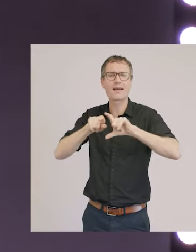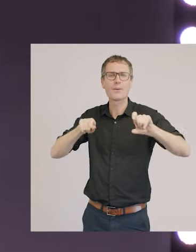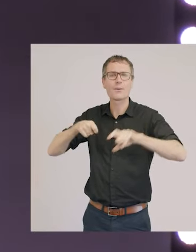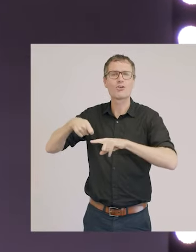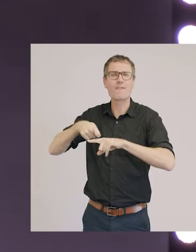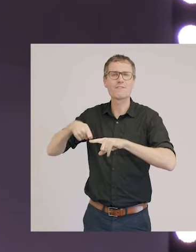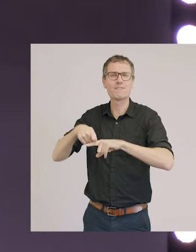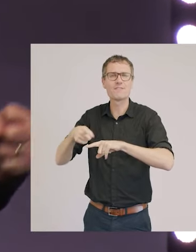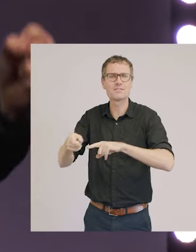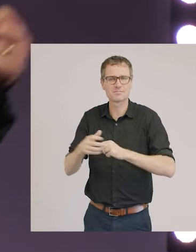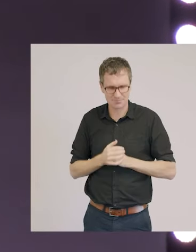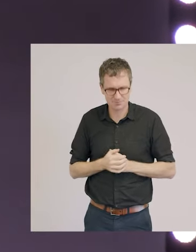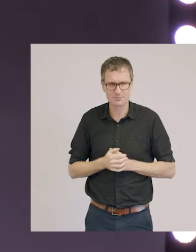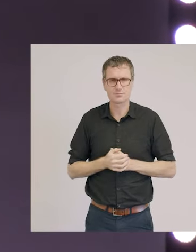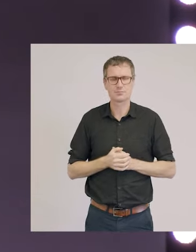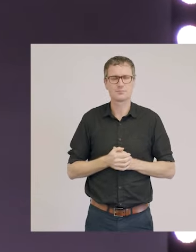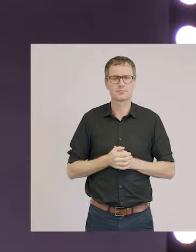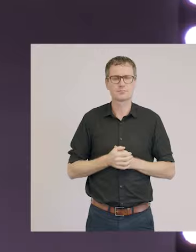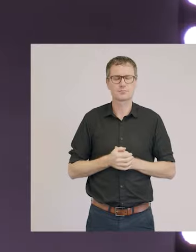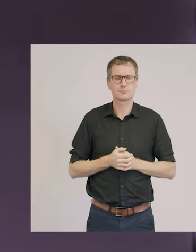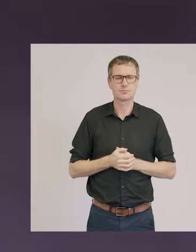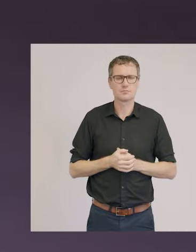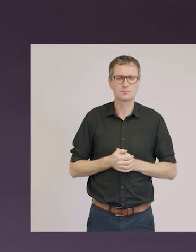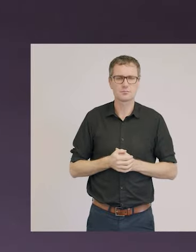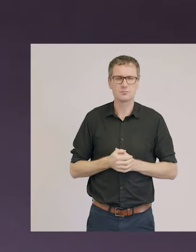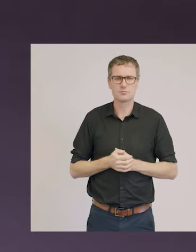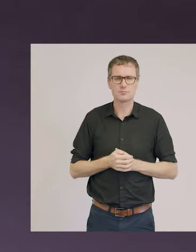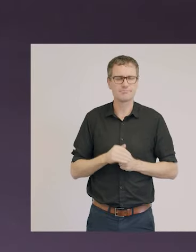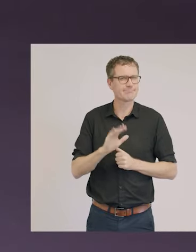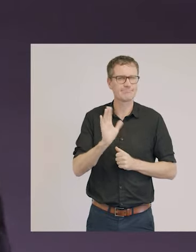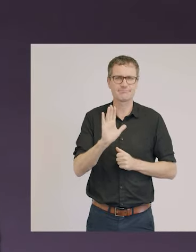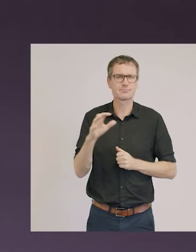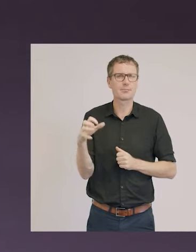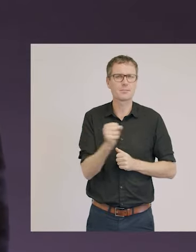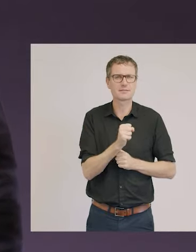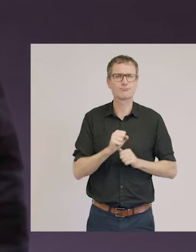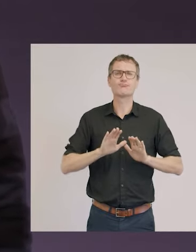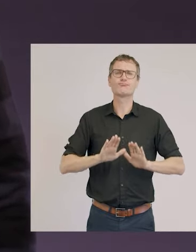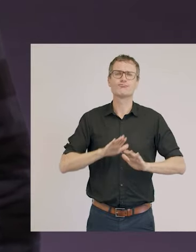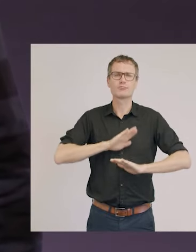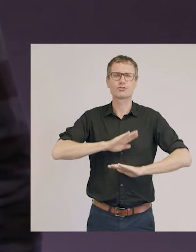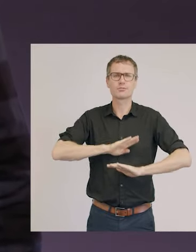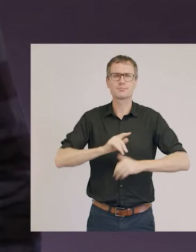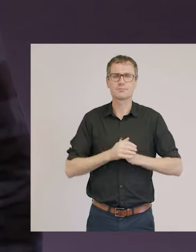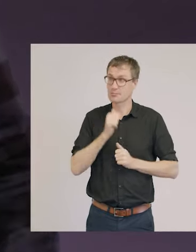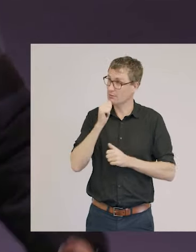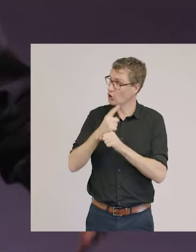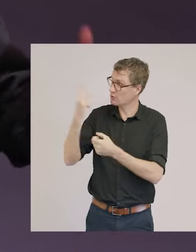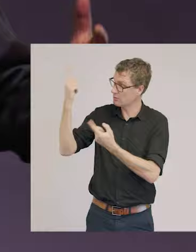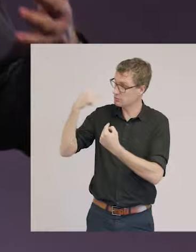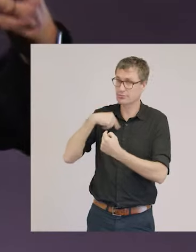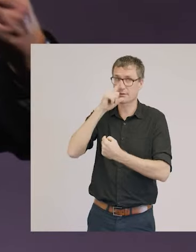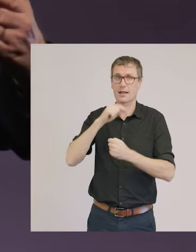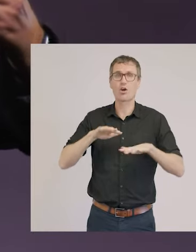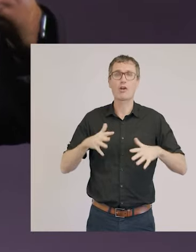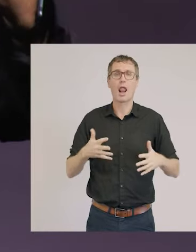Jinsu steak knives, you know. Come on, dial up. You know, it's the deal of a lifetime. You know, we've